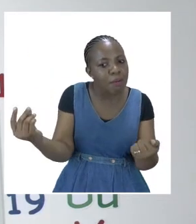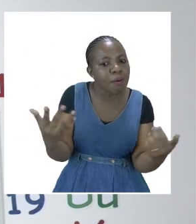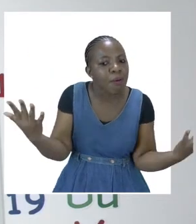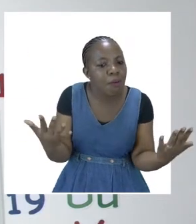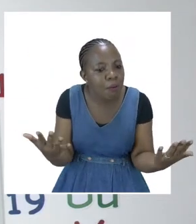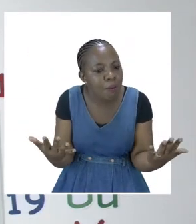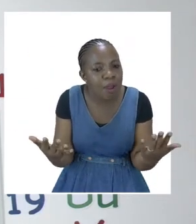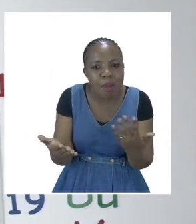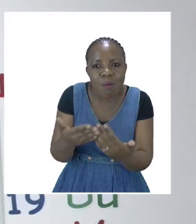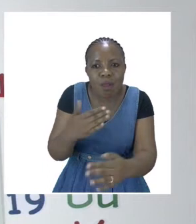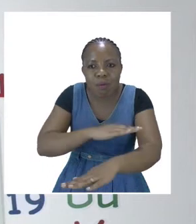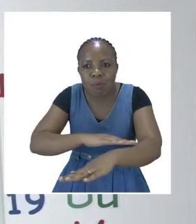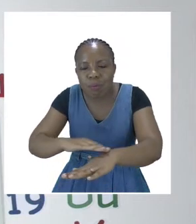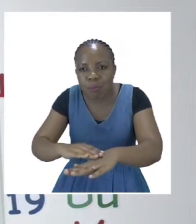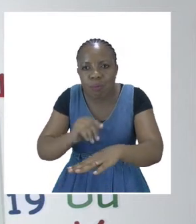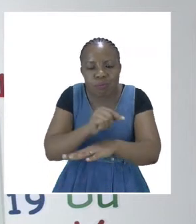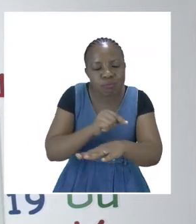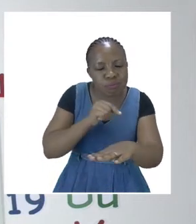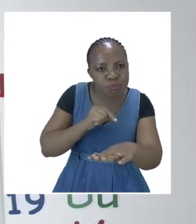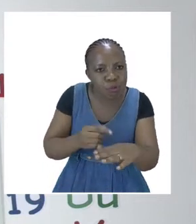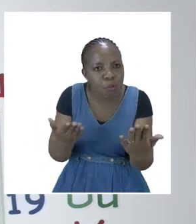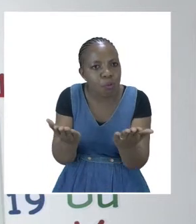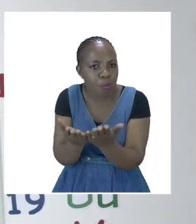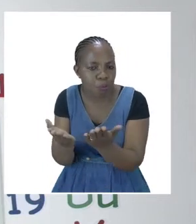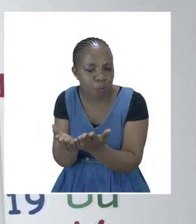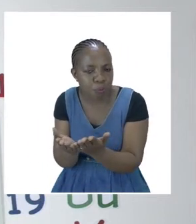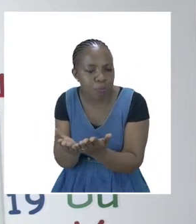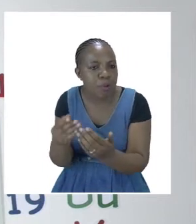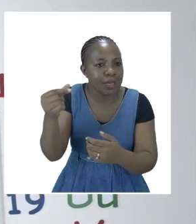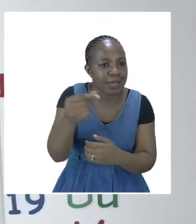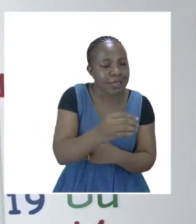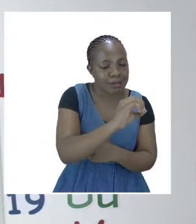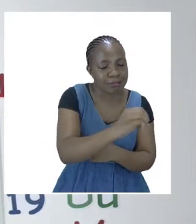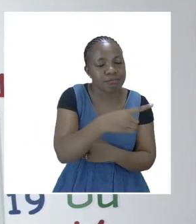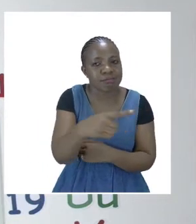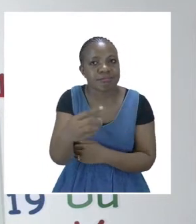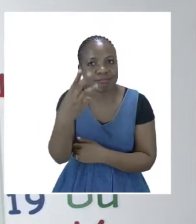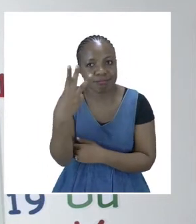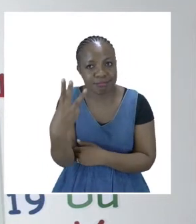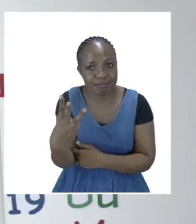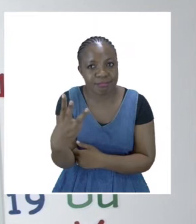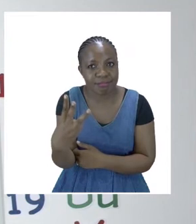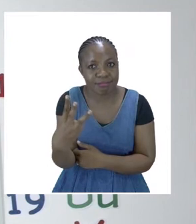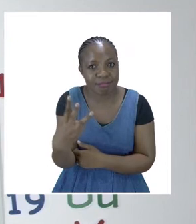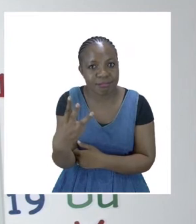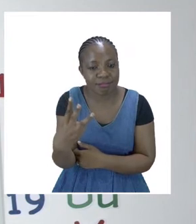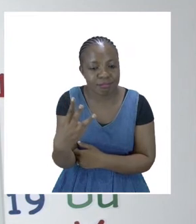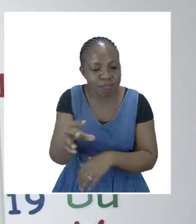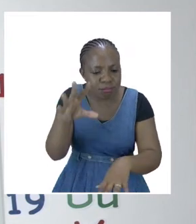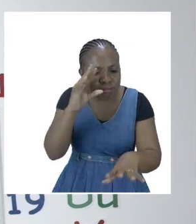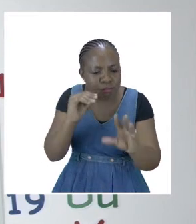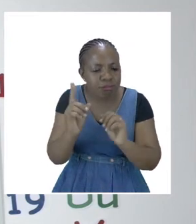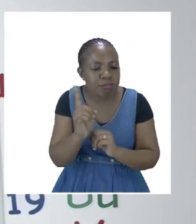to Thursday for pre-primary up until grade 3. The lessons are for listening